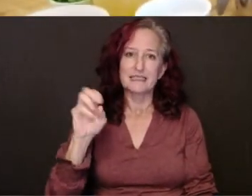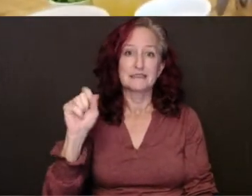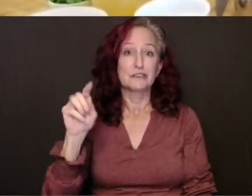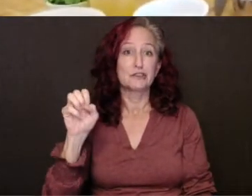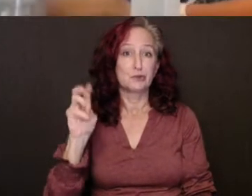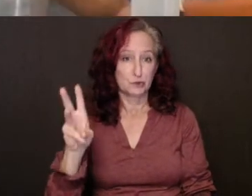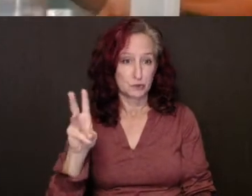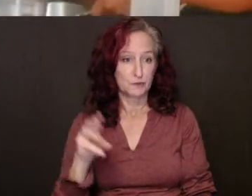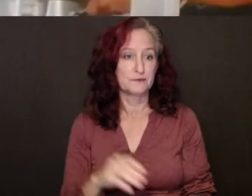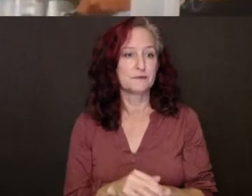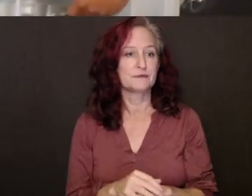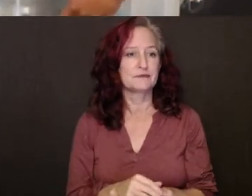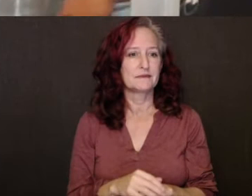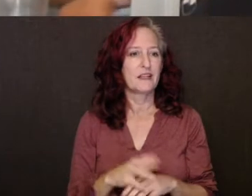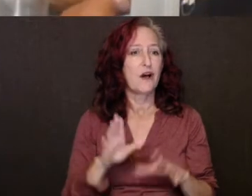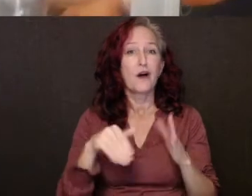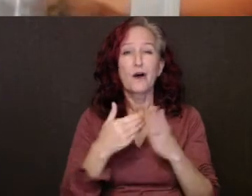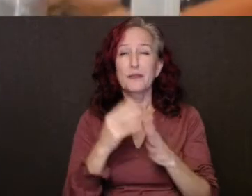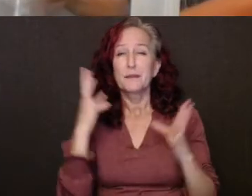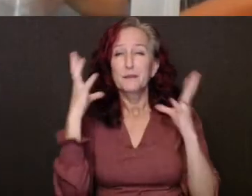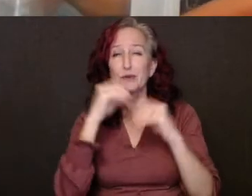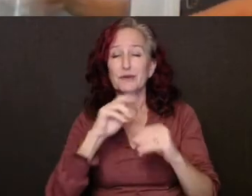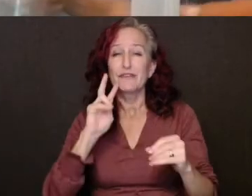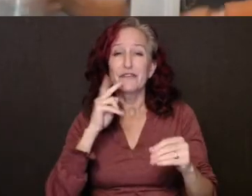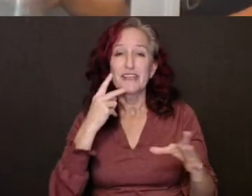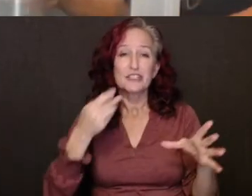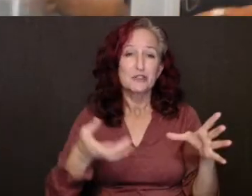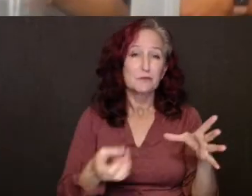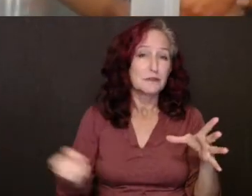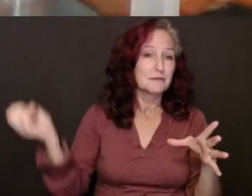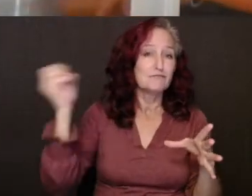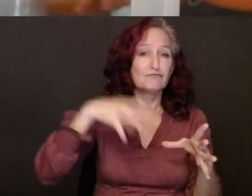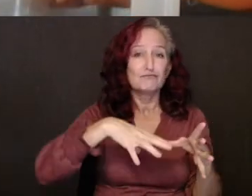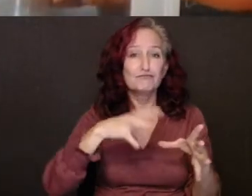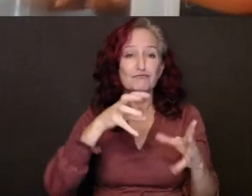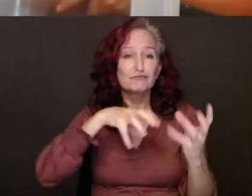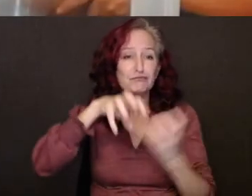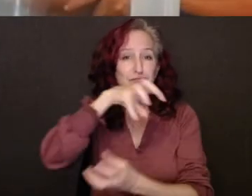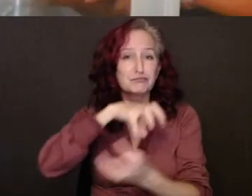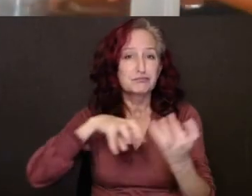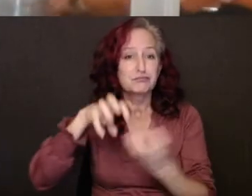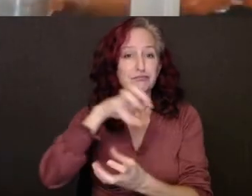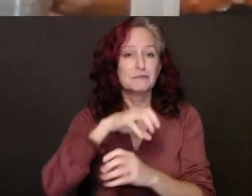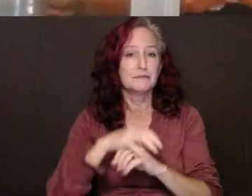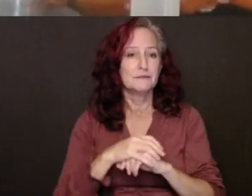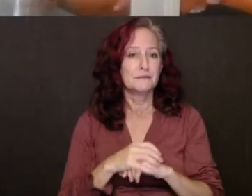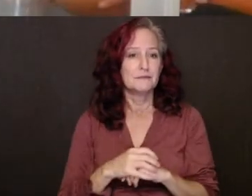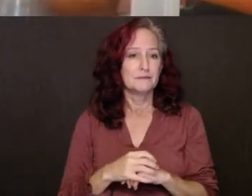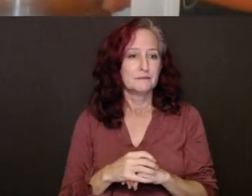celebrate with. It's a traditional hominy vegan stew. And so as I'm